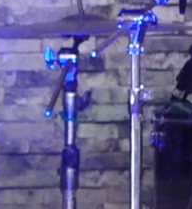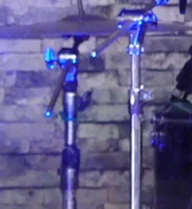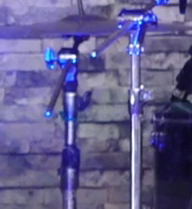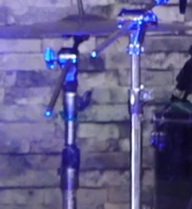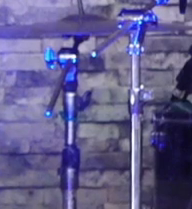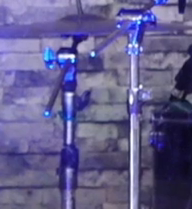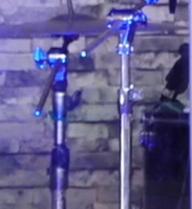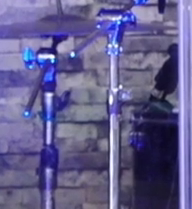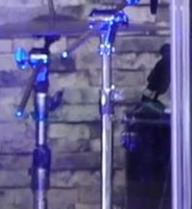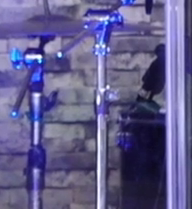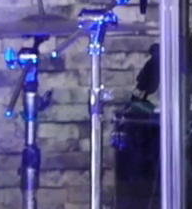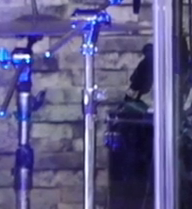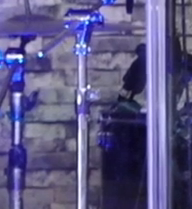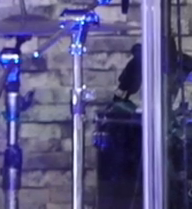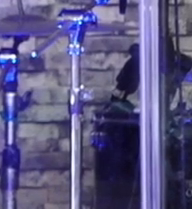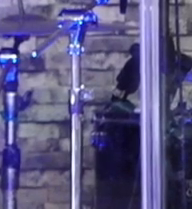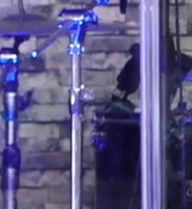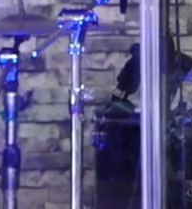us not to be